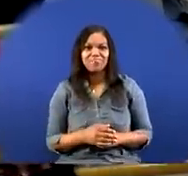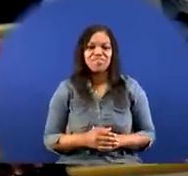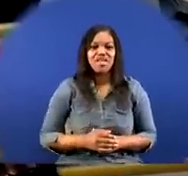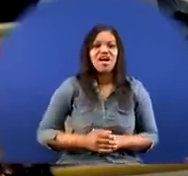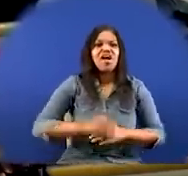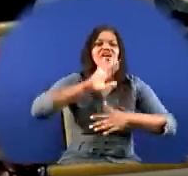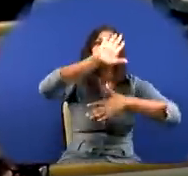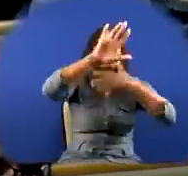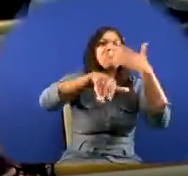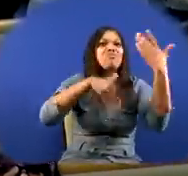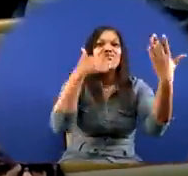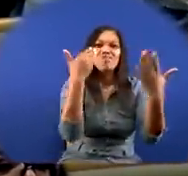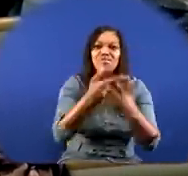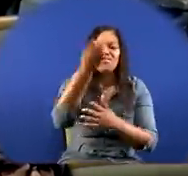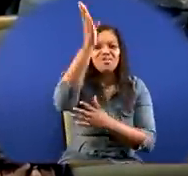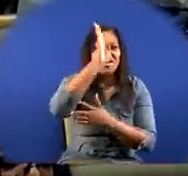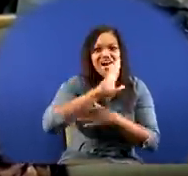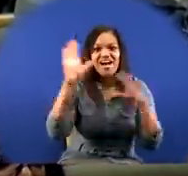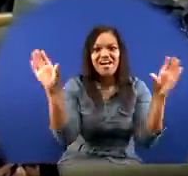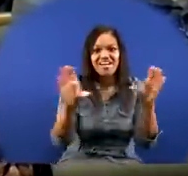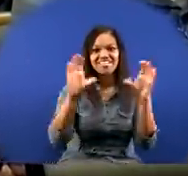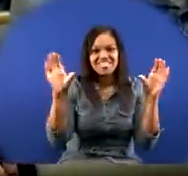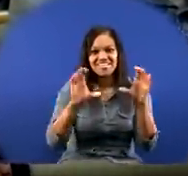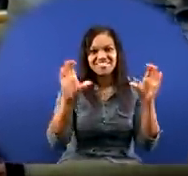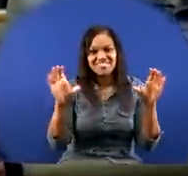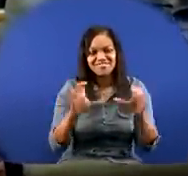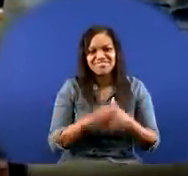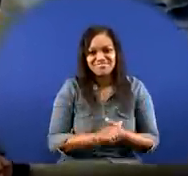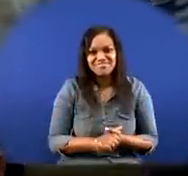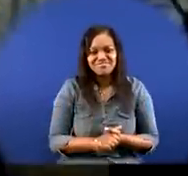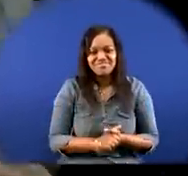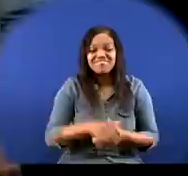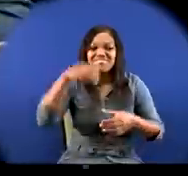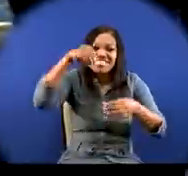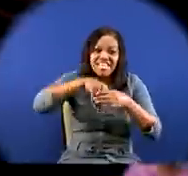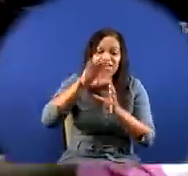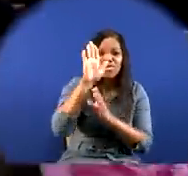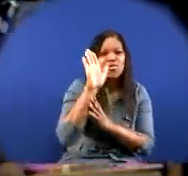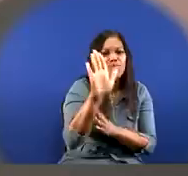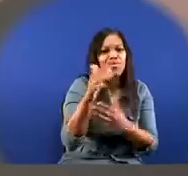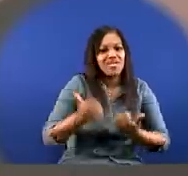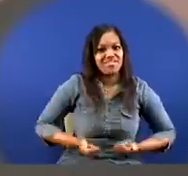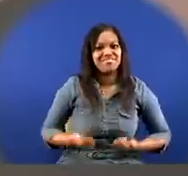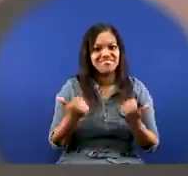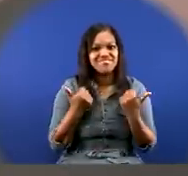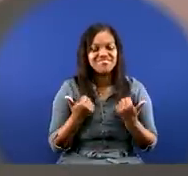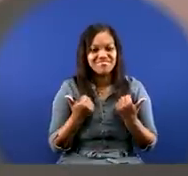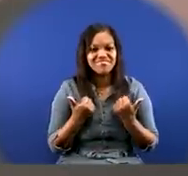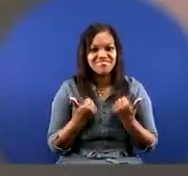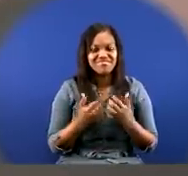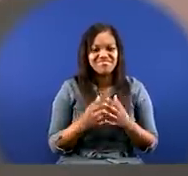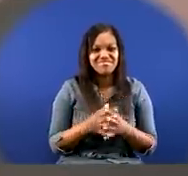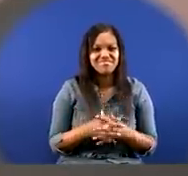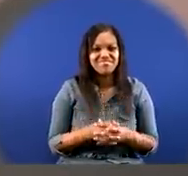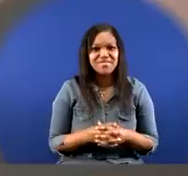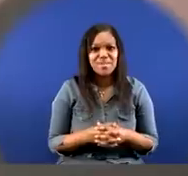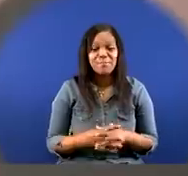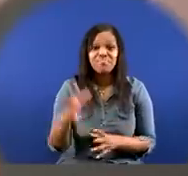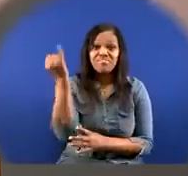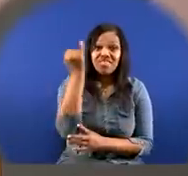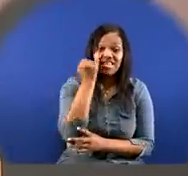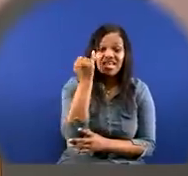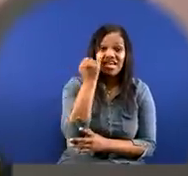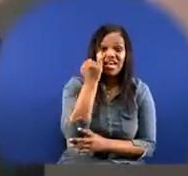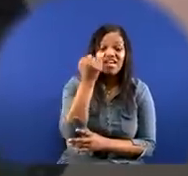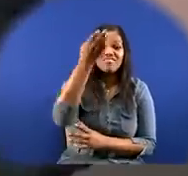of what God has done in your life. If